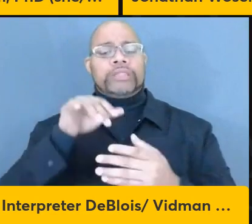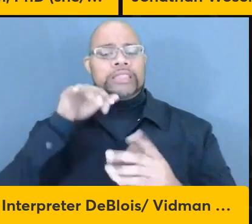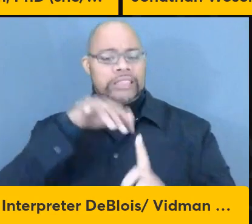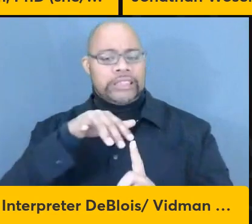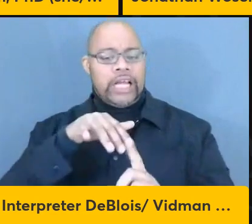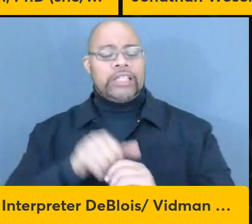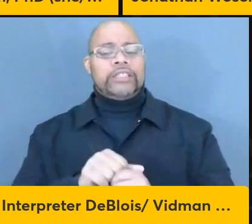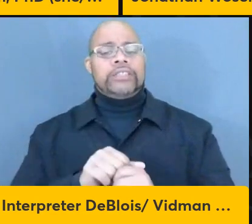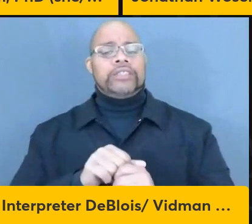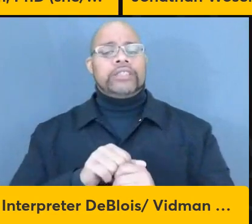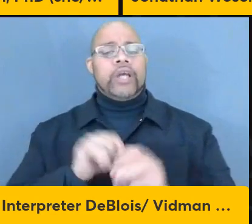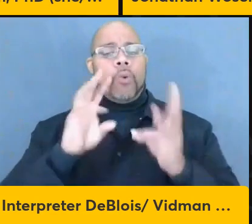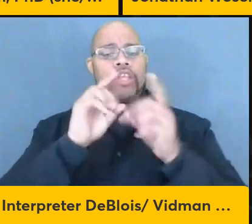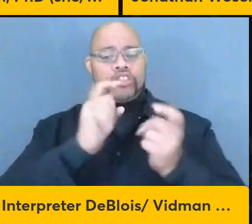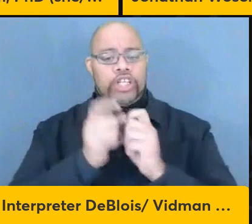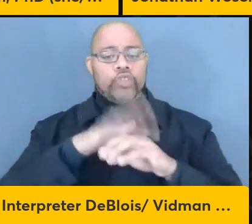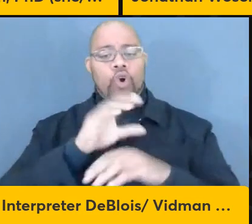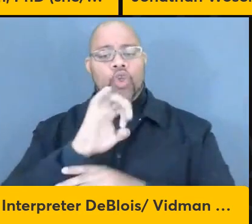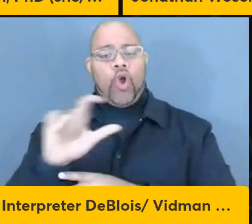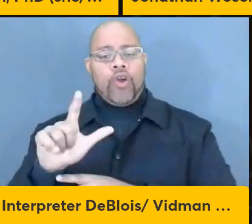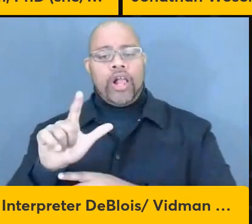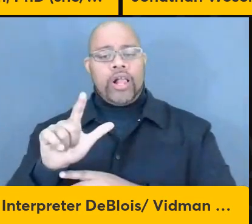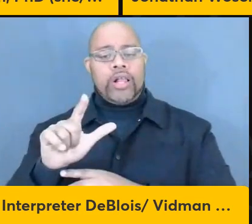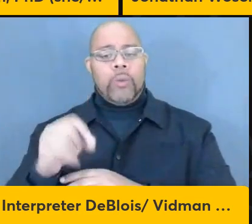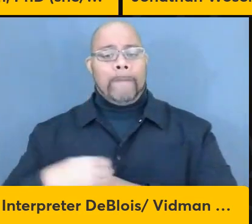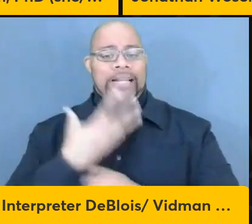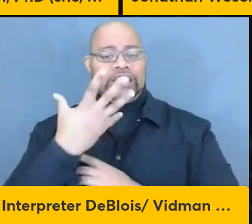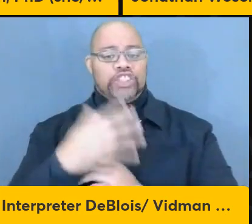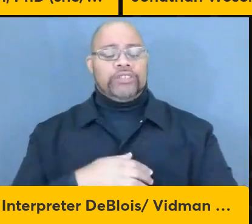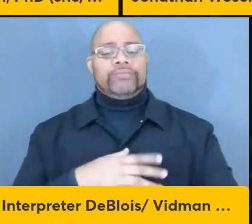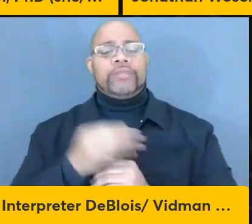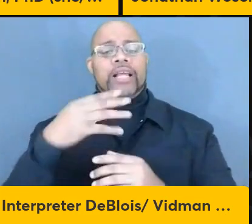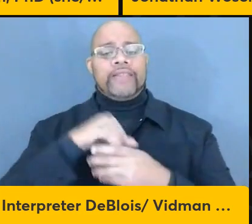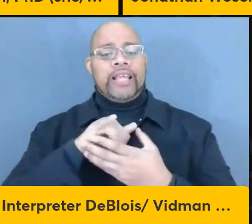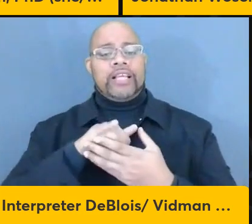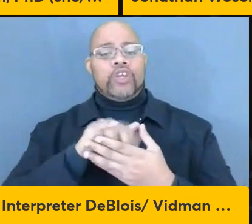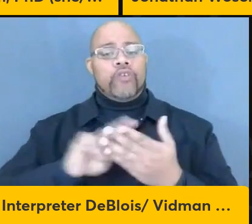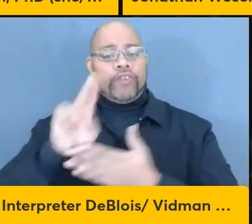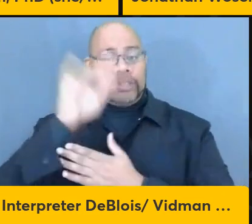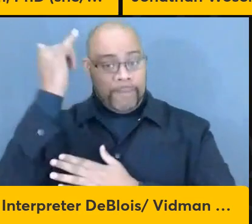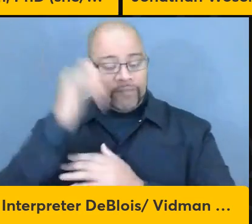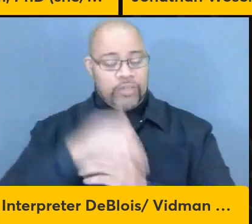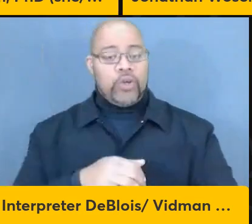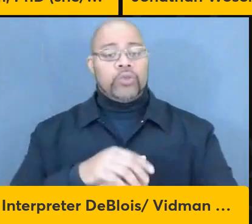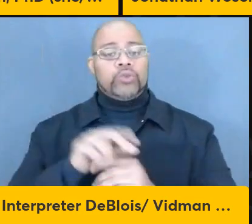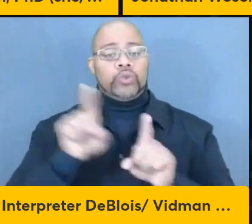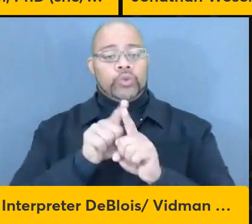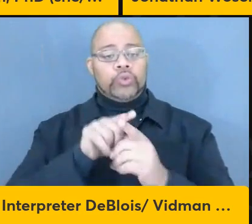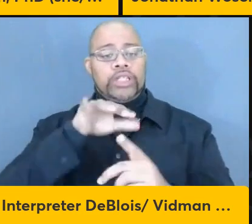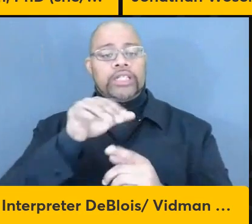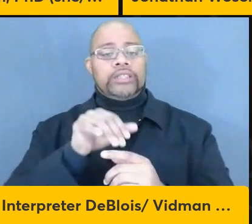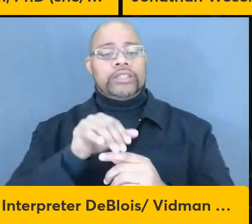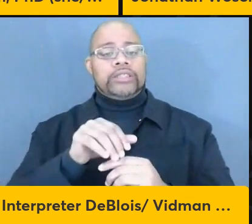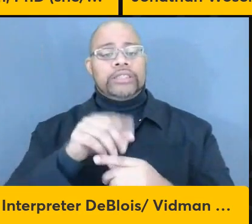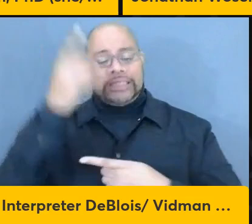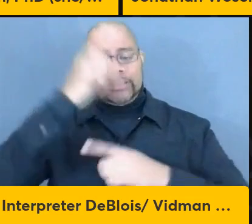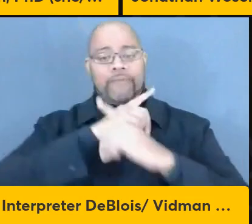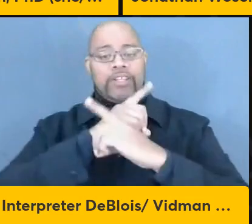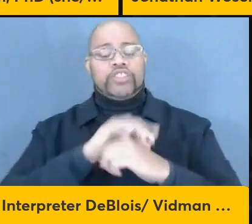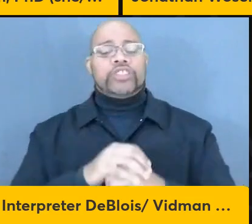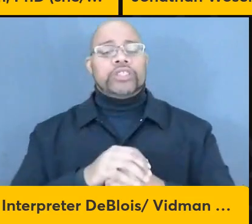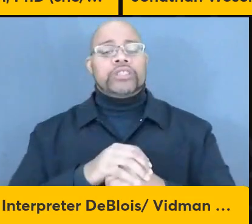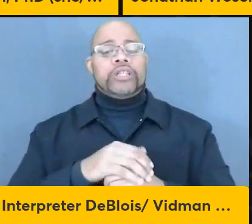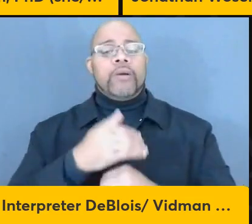bleaching. Danielle received her PhD in cancer immunology from the University of Buffalo, where she studied the immunology of breast cancer